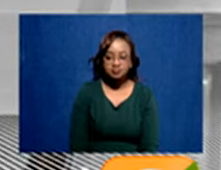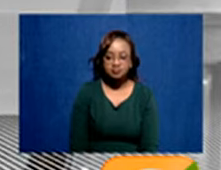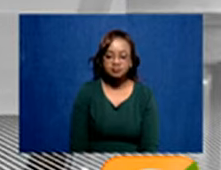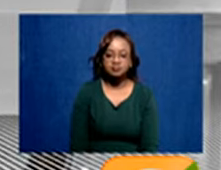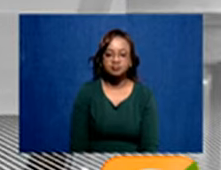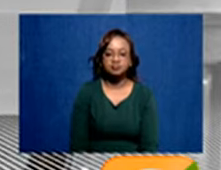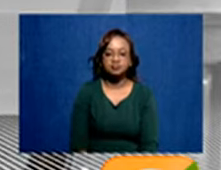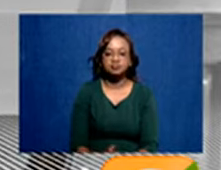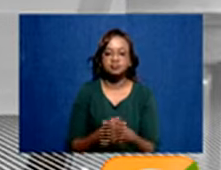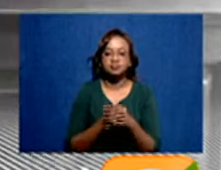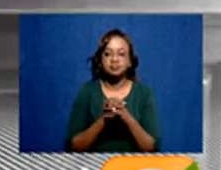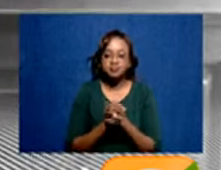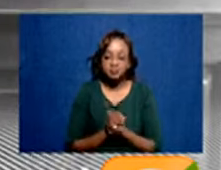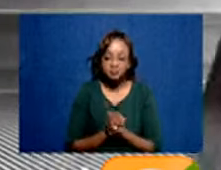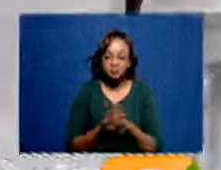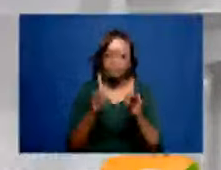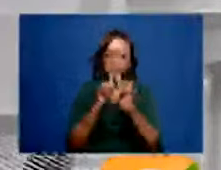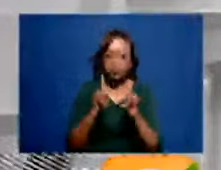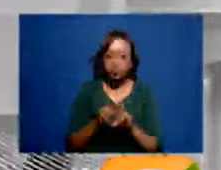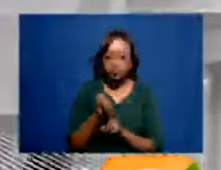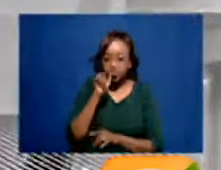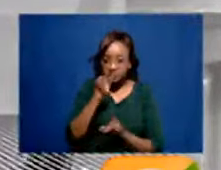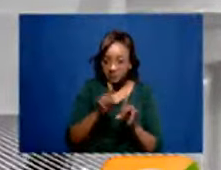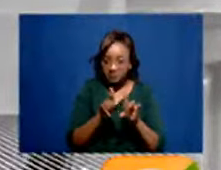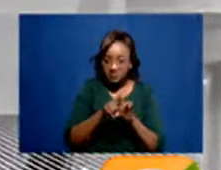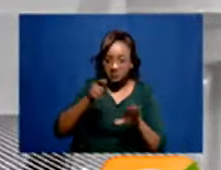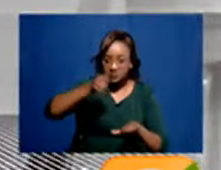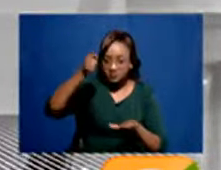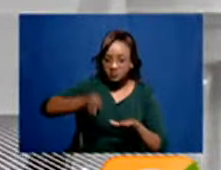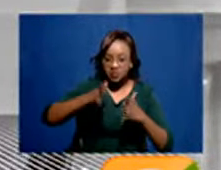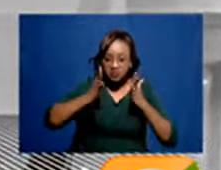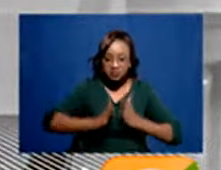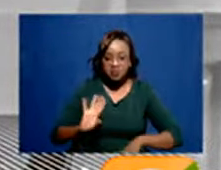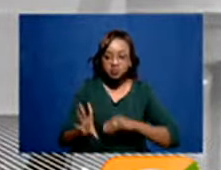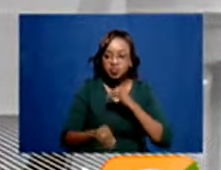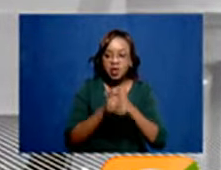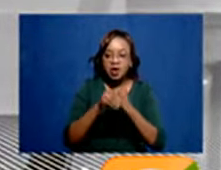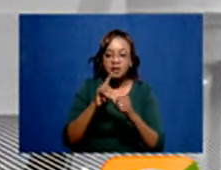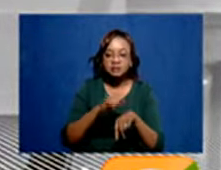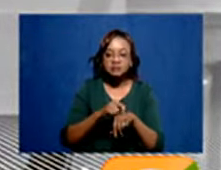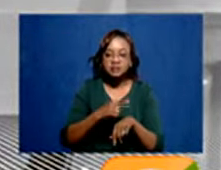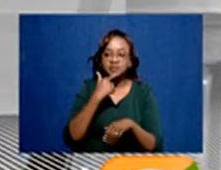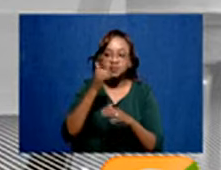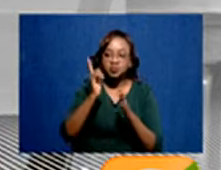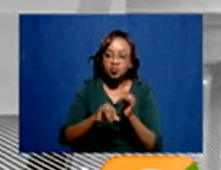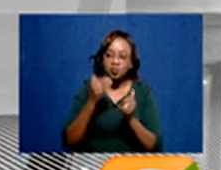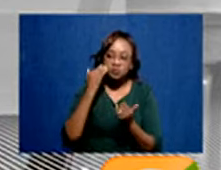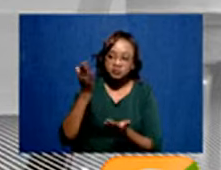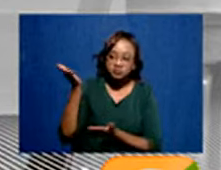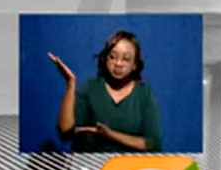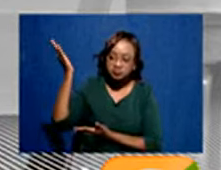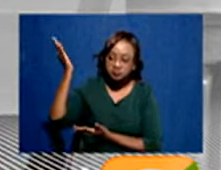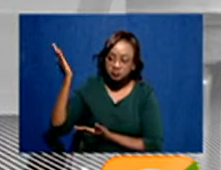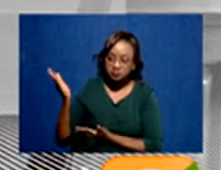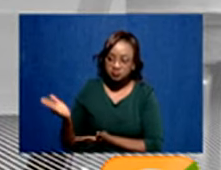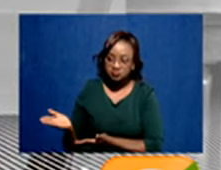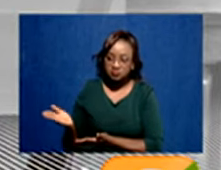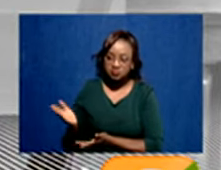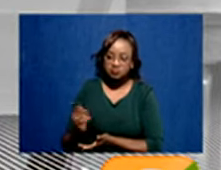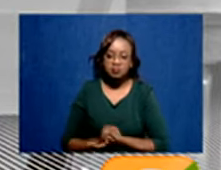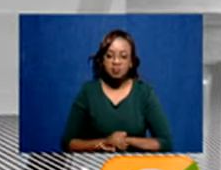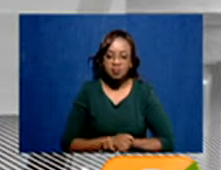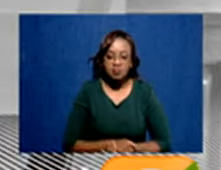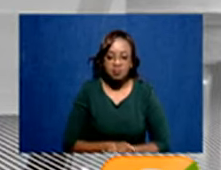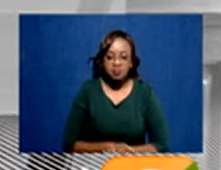the Constitution." Justice Thande further said in her ruling that the intervention of this court is therefore